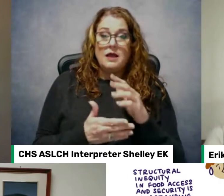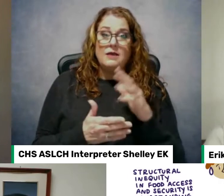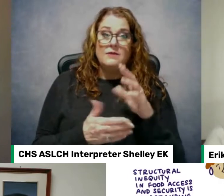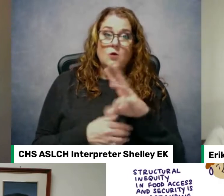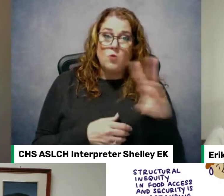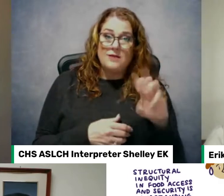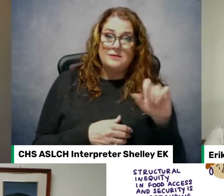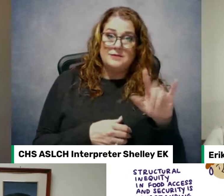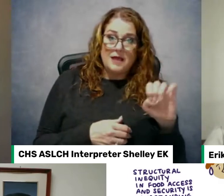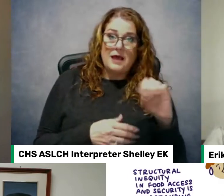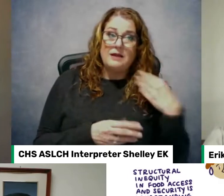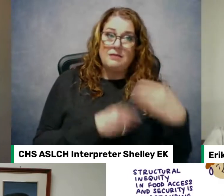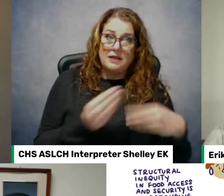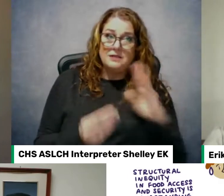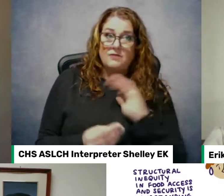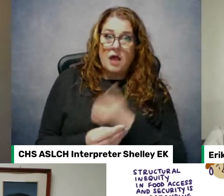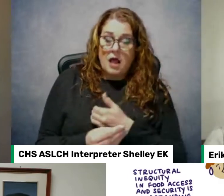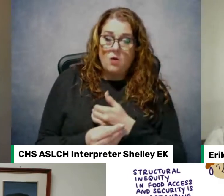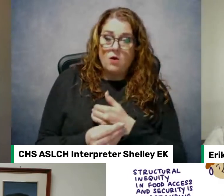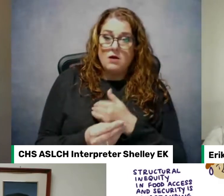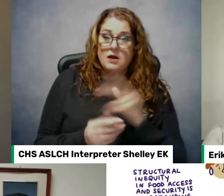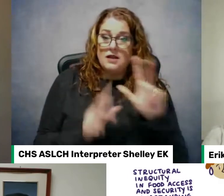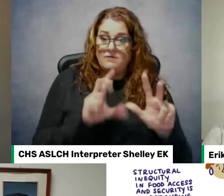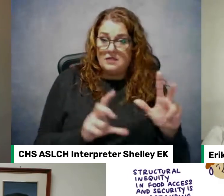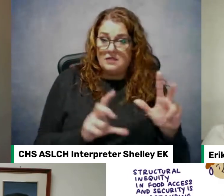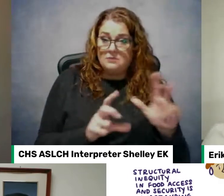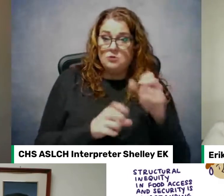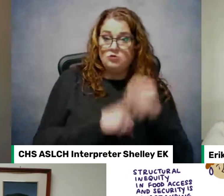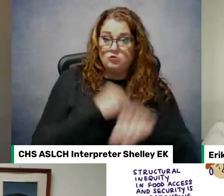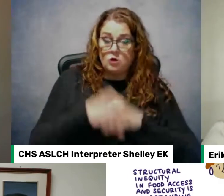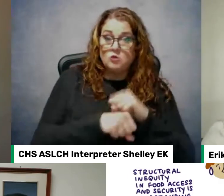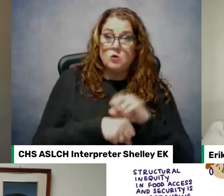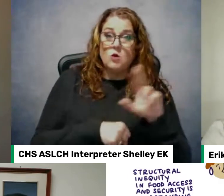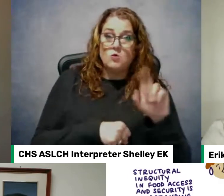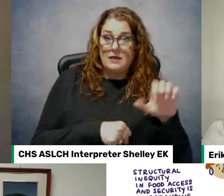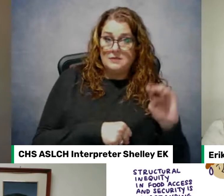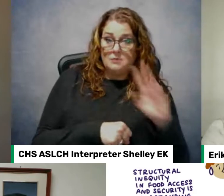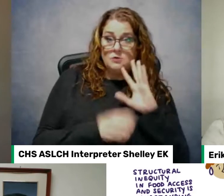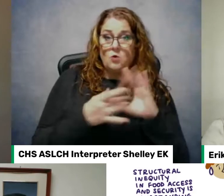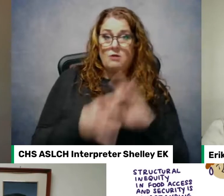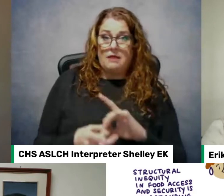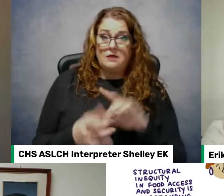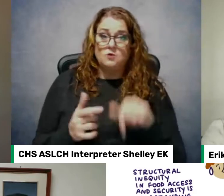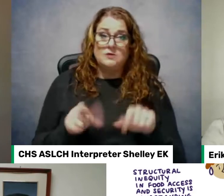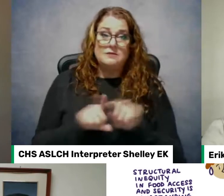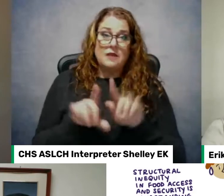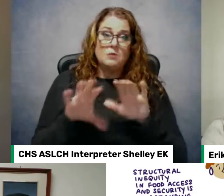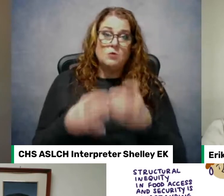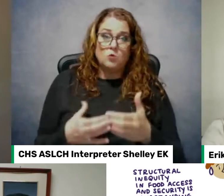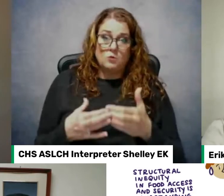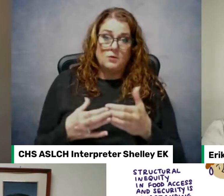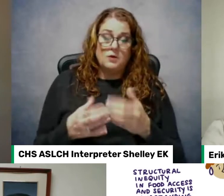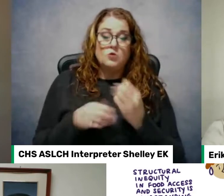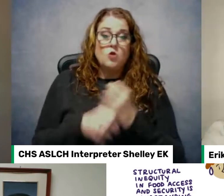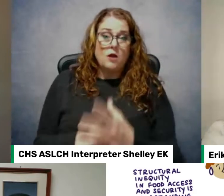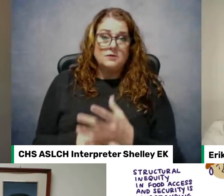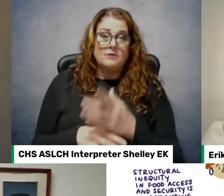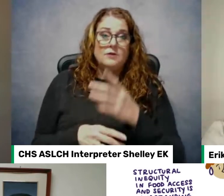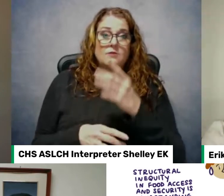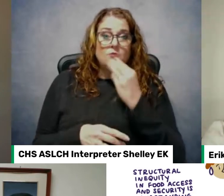of disinvestment and structural racism too, right? So very linked to the same root causes of food